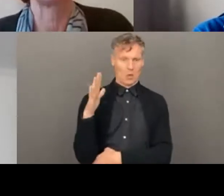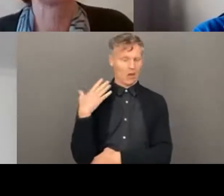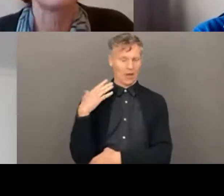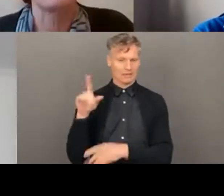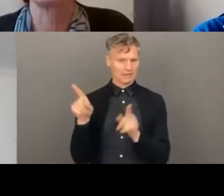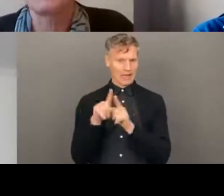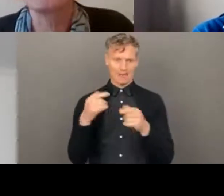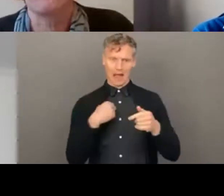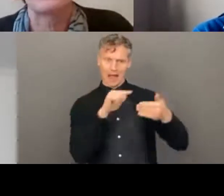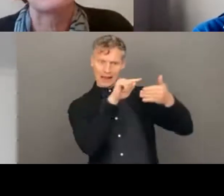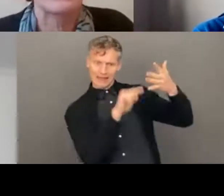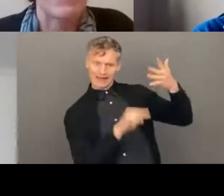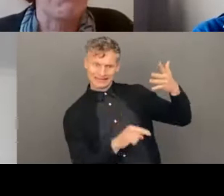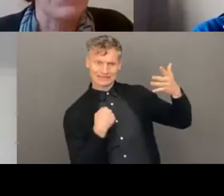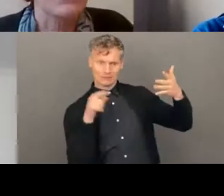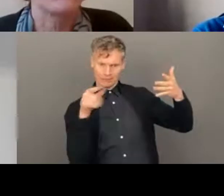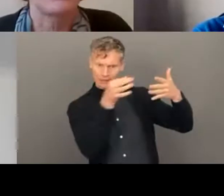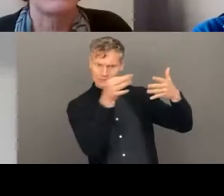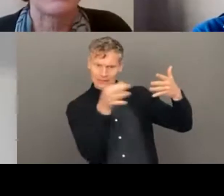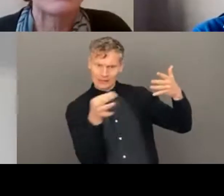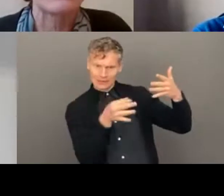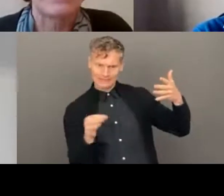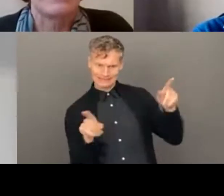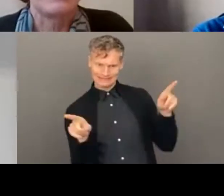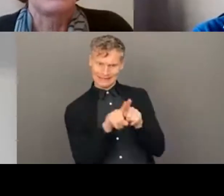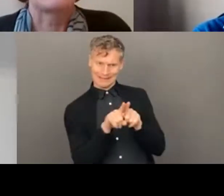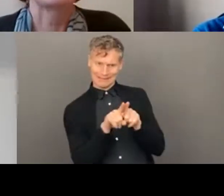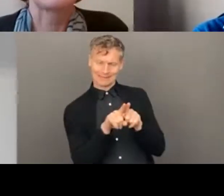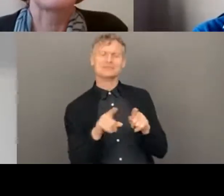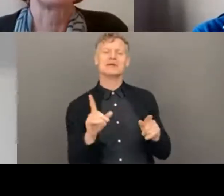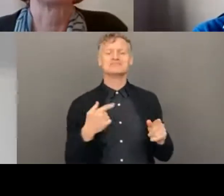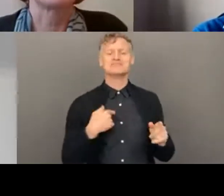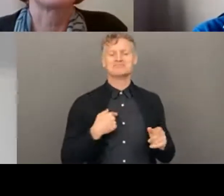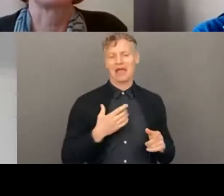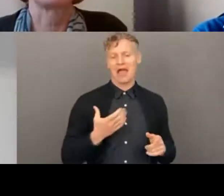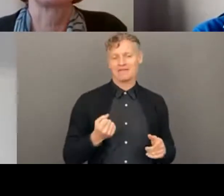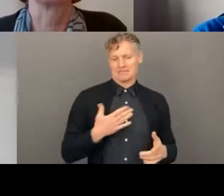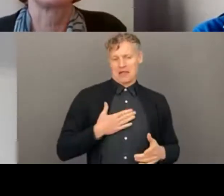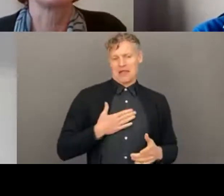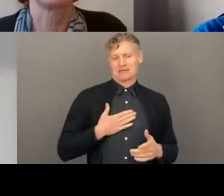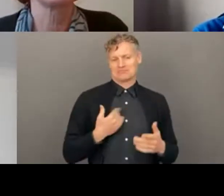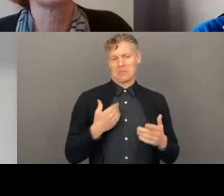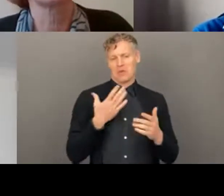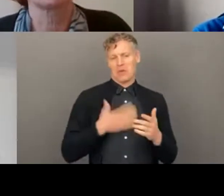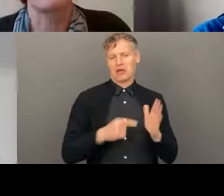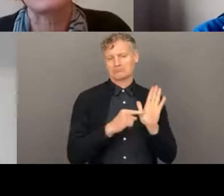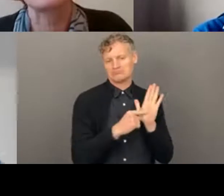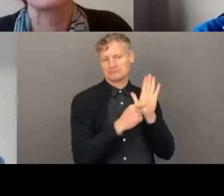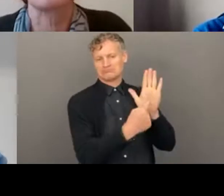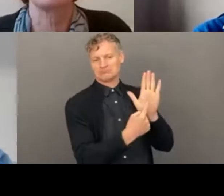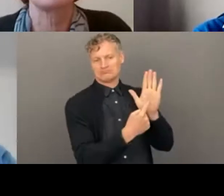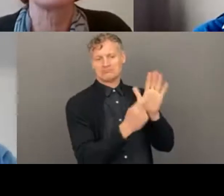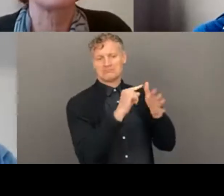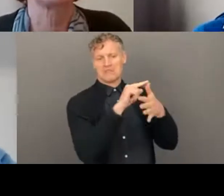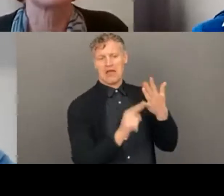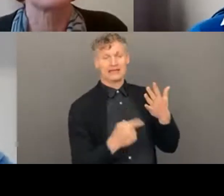had 5 main points that I wanted to highlight. And I don't want to repeat,